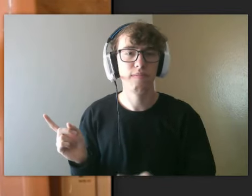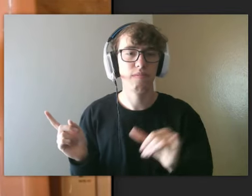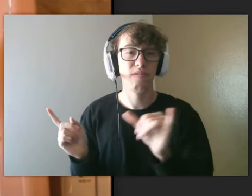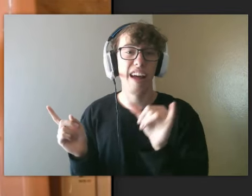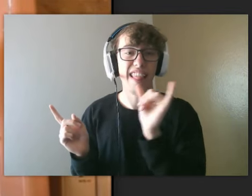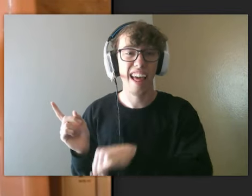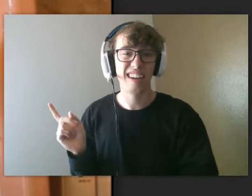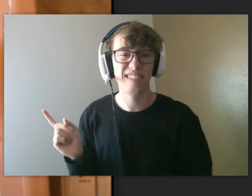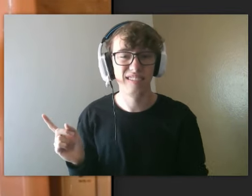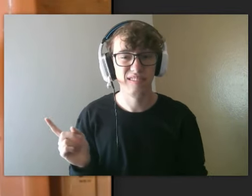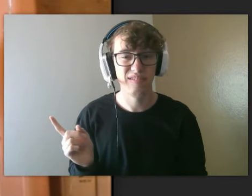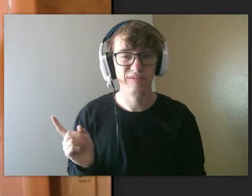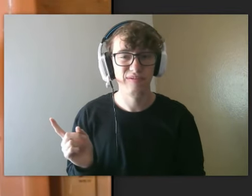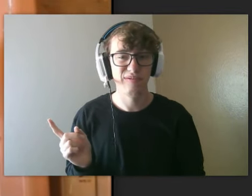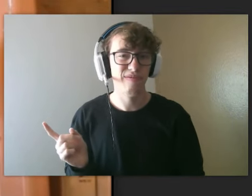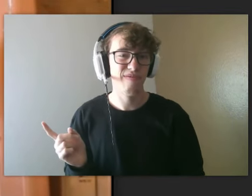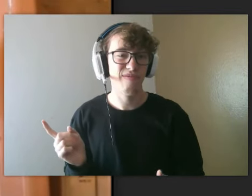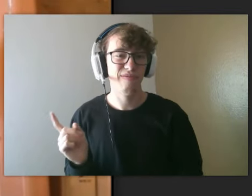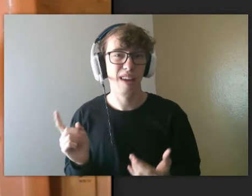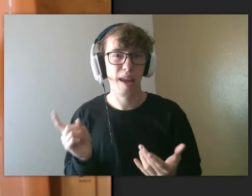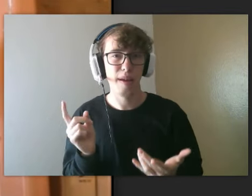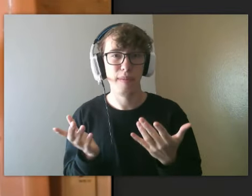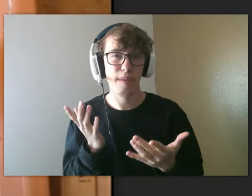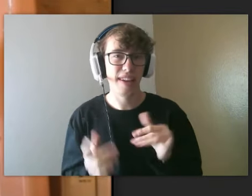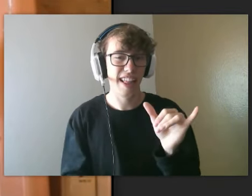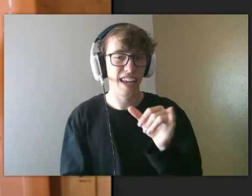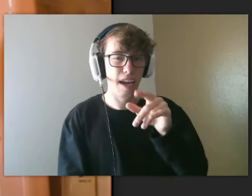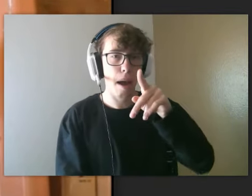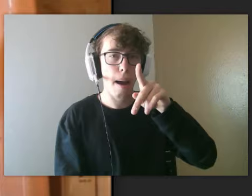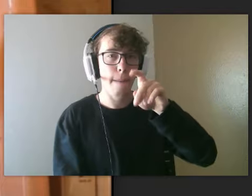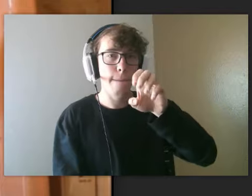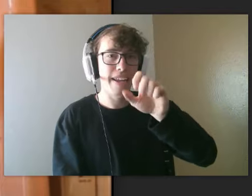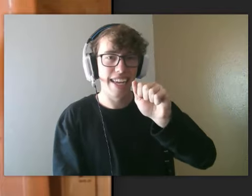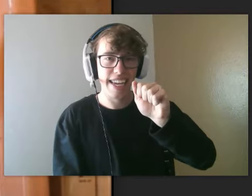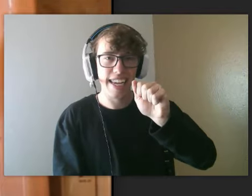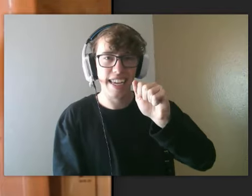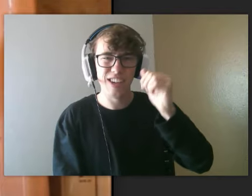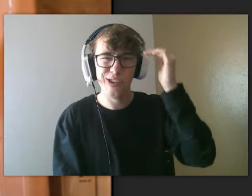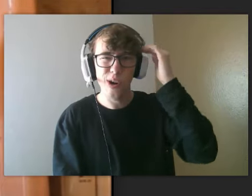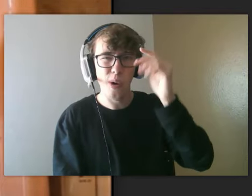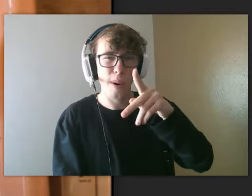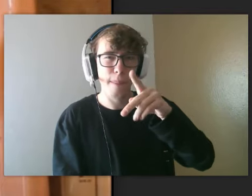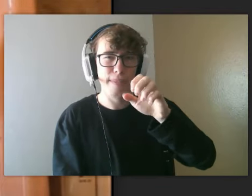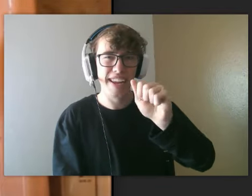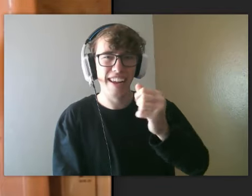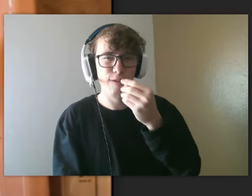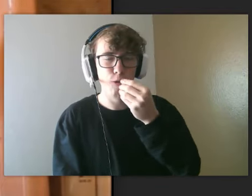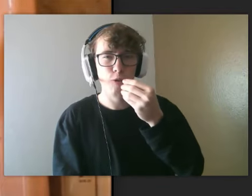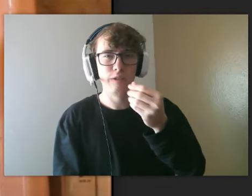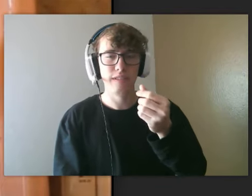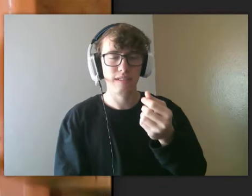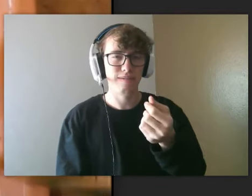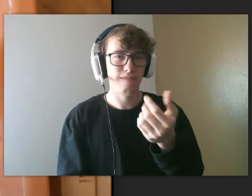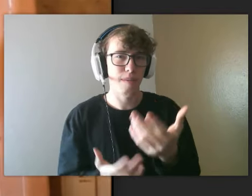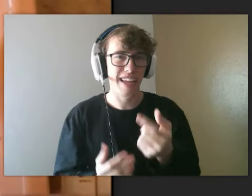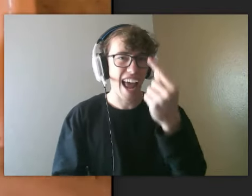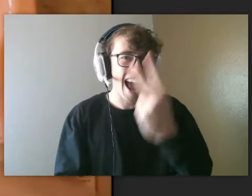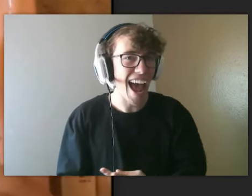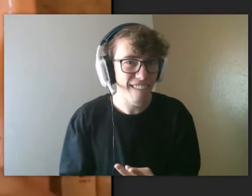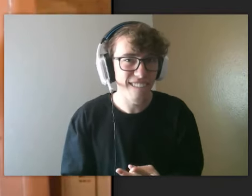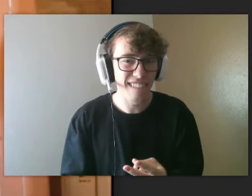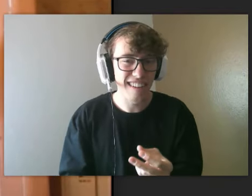of, what would that be, like half of a pea? Because the idea is that from here, we're just going to be